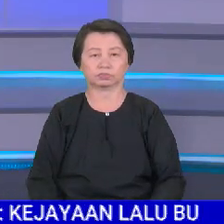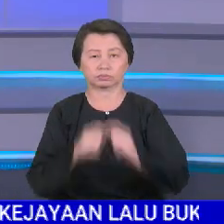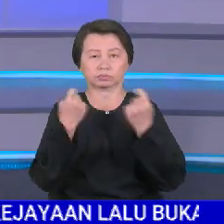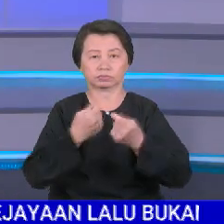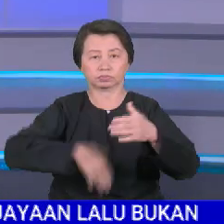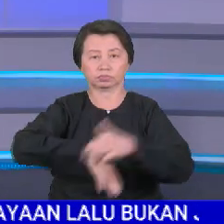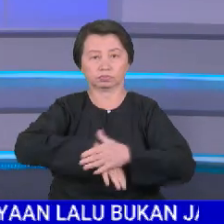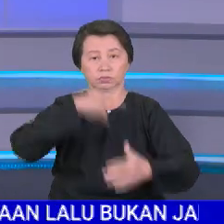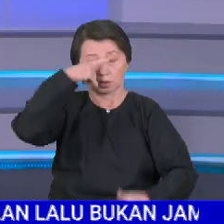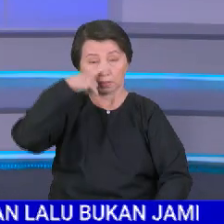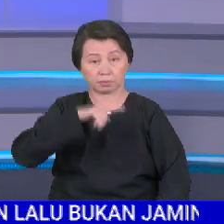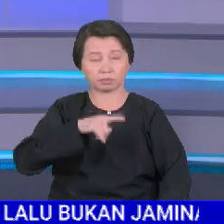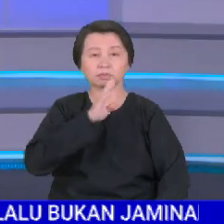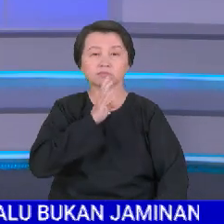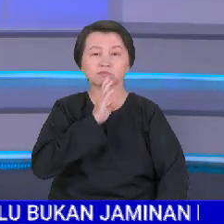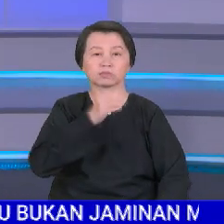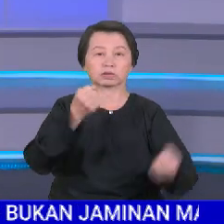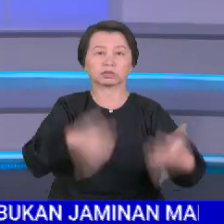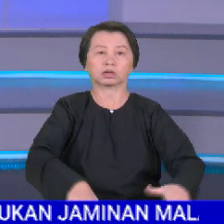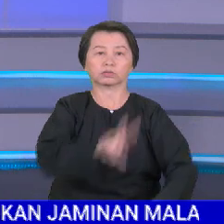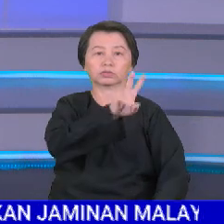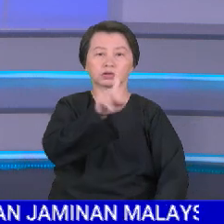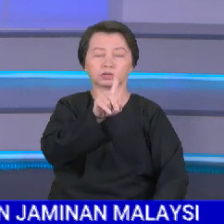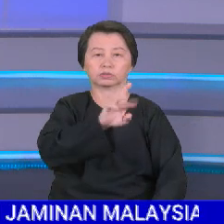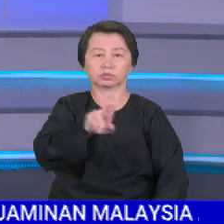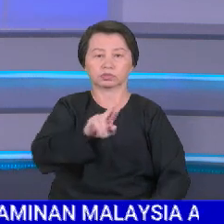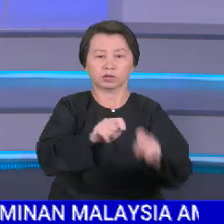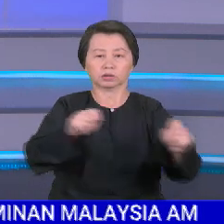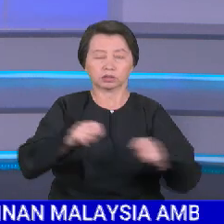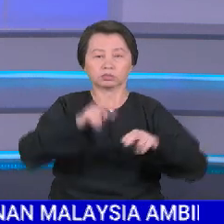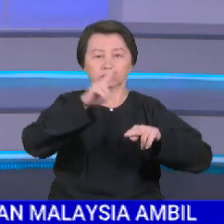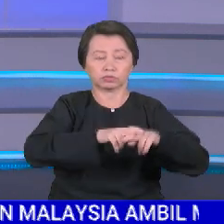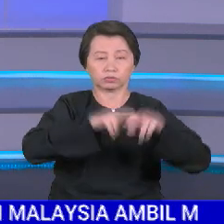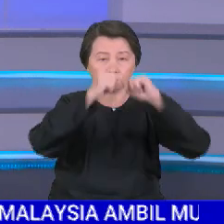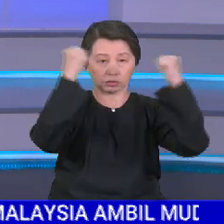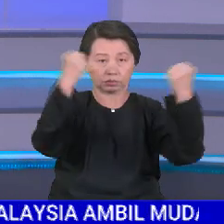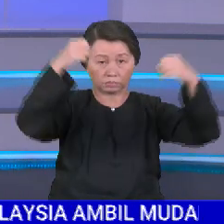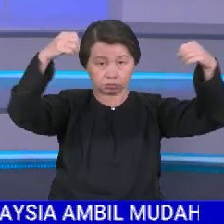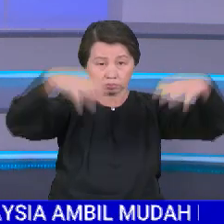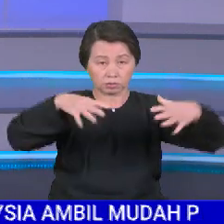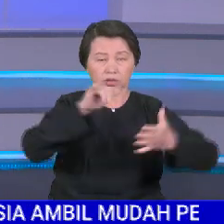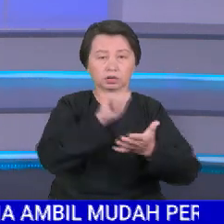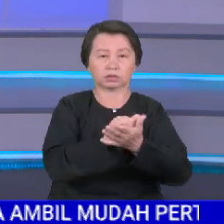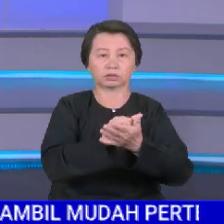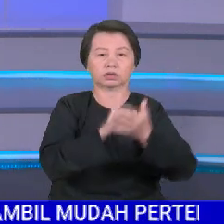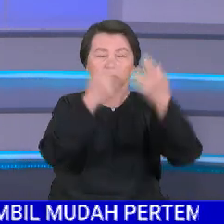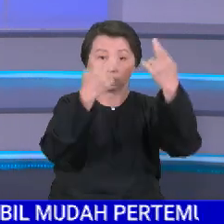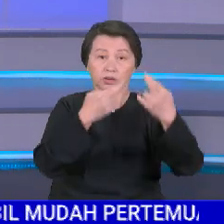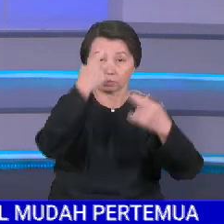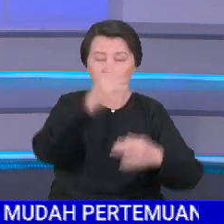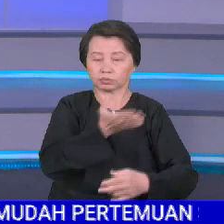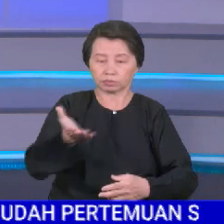Pasukan bola sepak Thailand menyifatkan kehilangan 21,000 tempat duduk di Stadion Nasional Bukit Jalil adalah satu rahmat buat